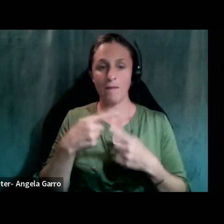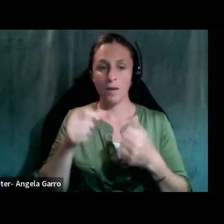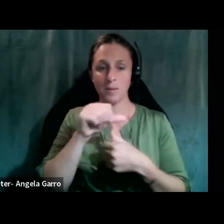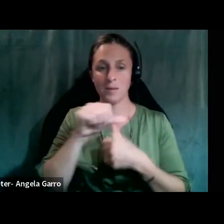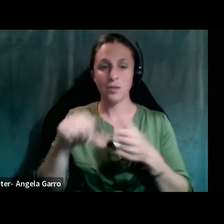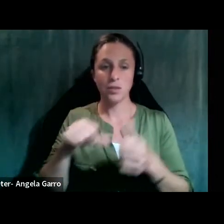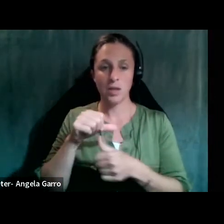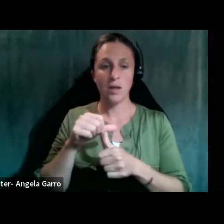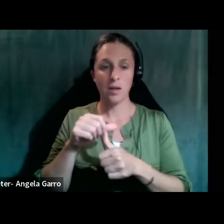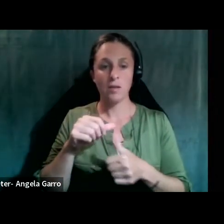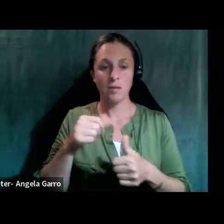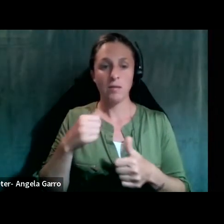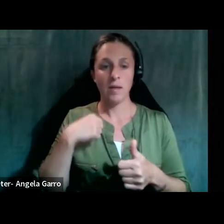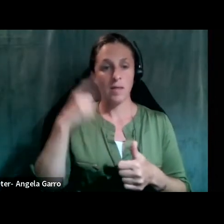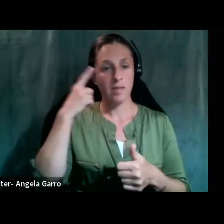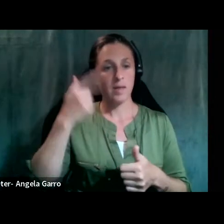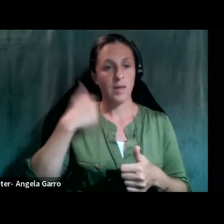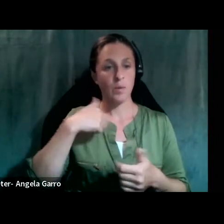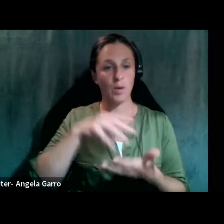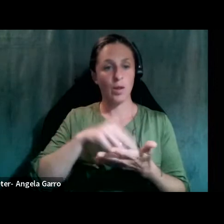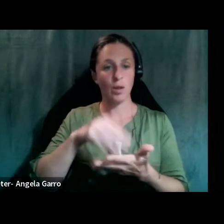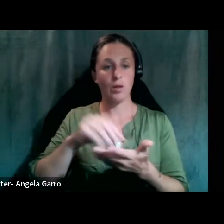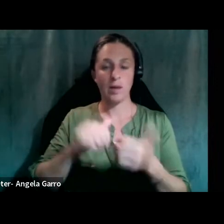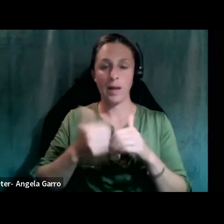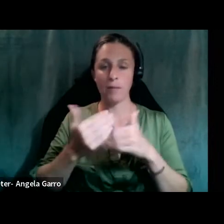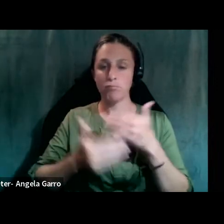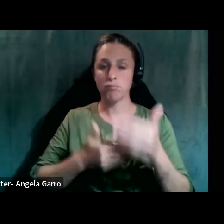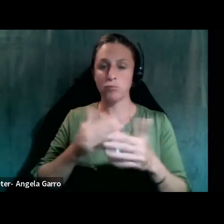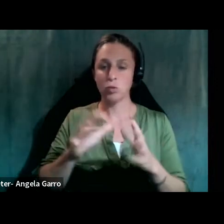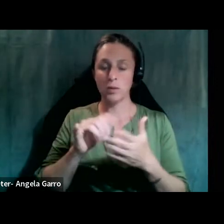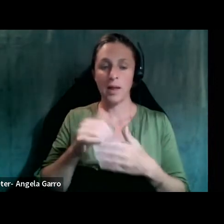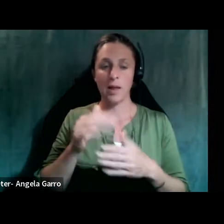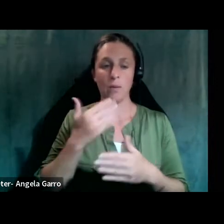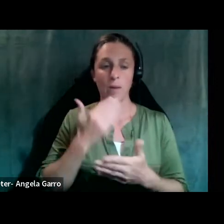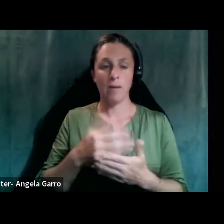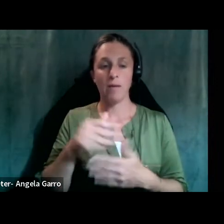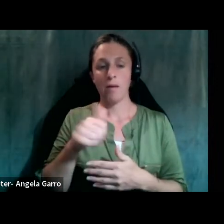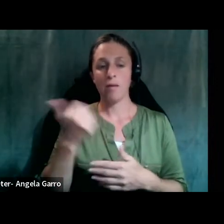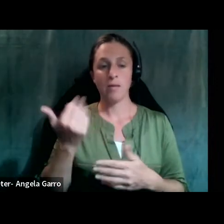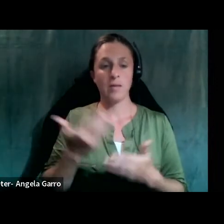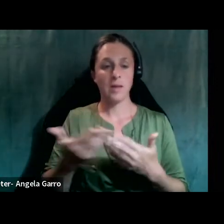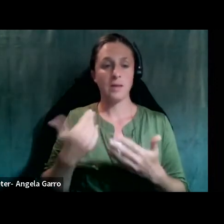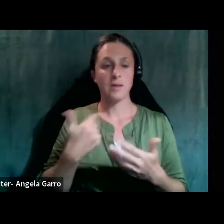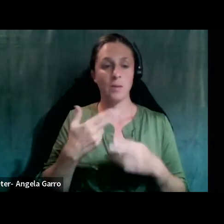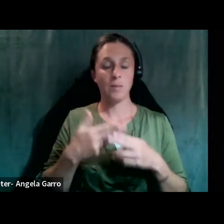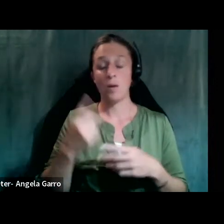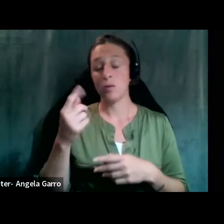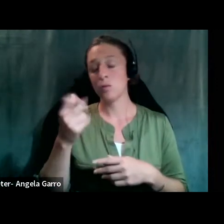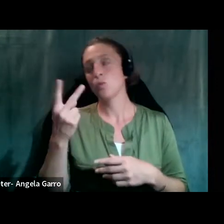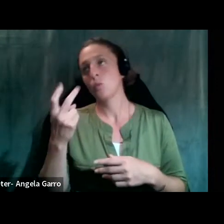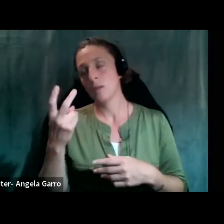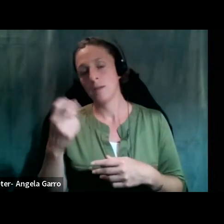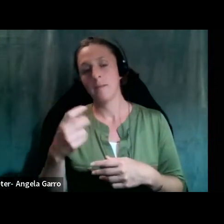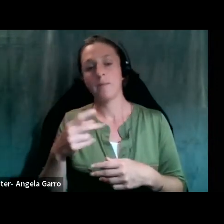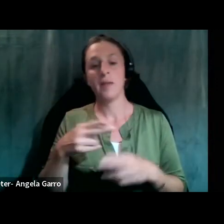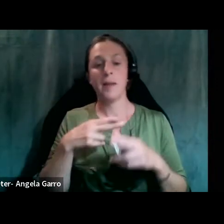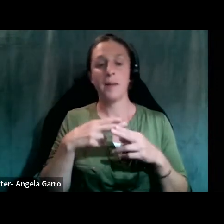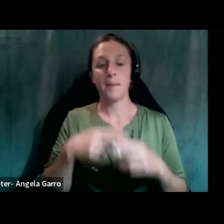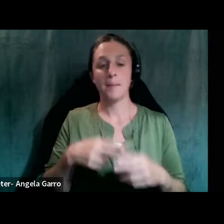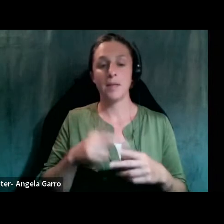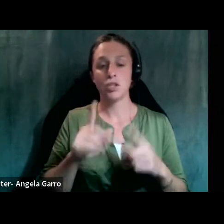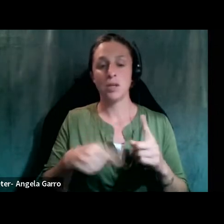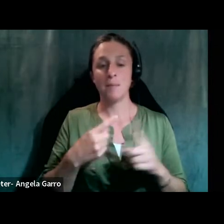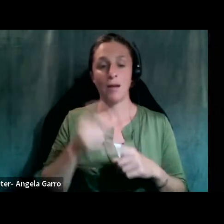think we're learning how to do that well. And then the other thing I wanted to mention was 2 other things. One thing was mentioning about